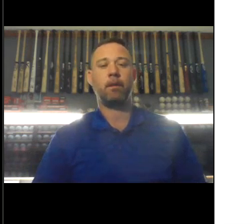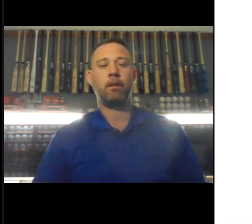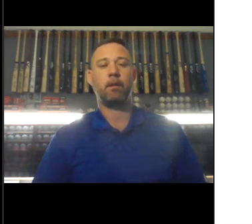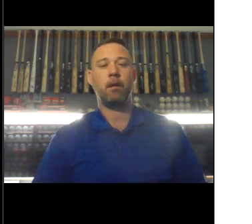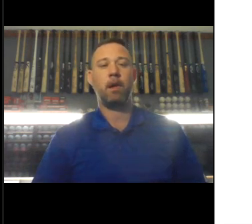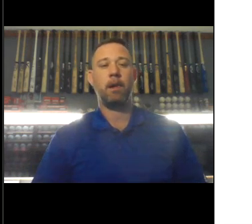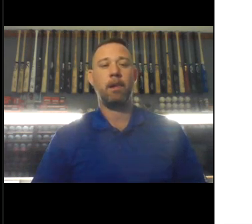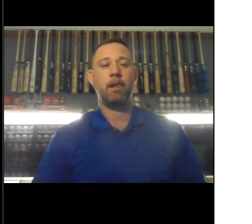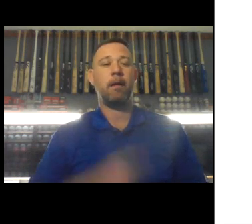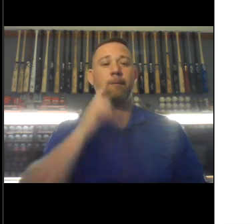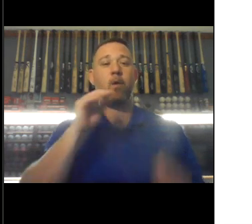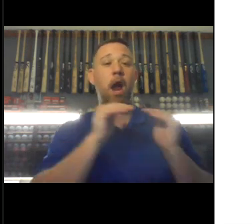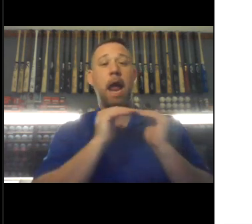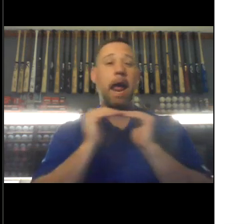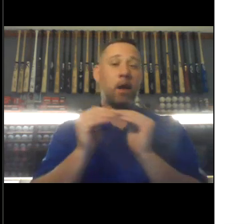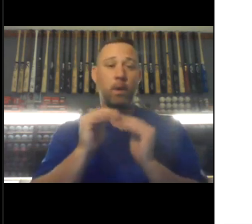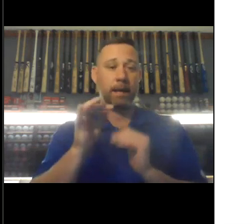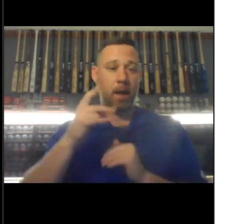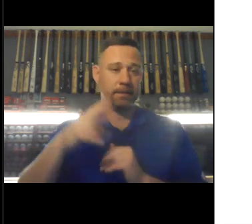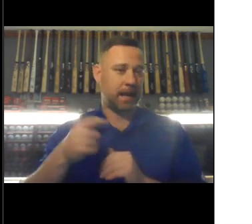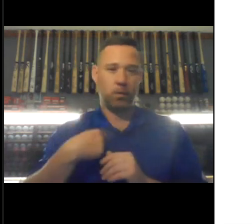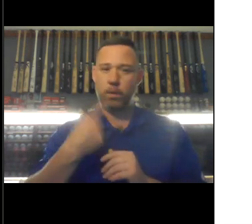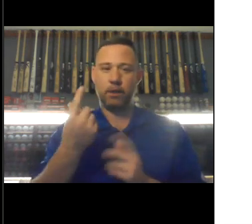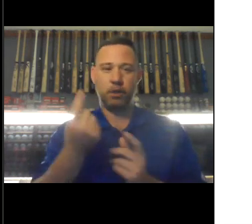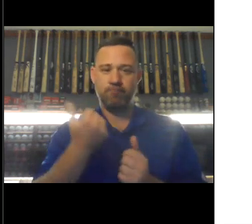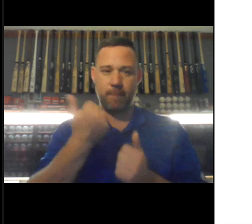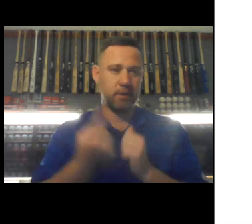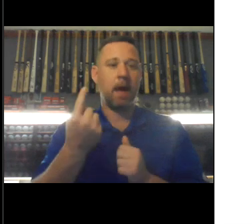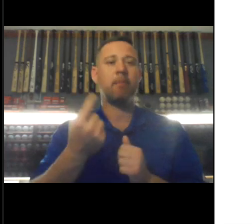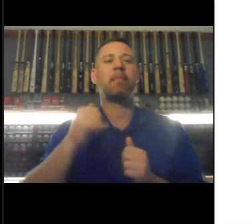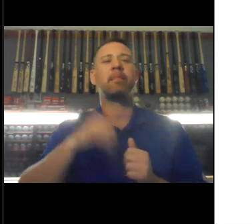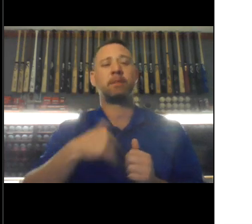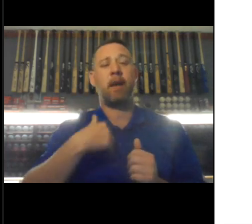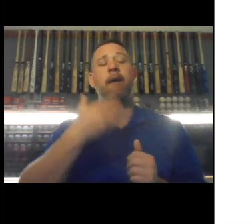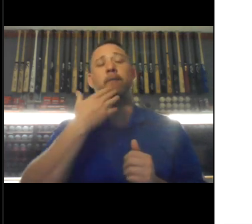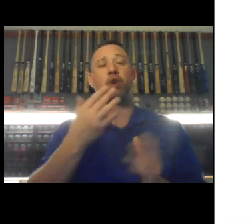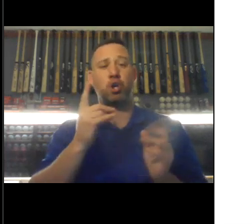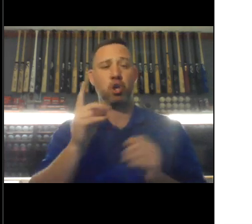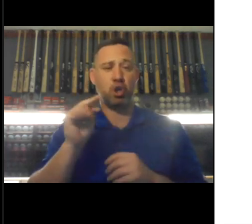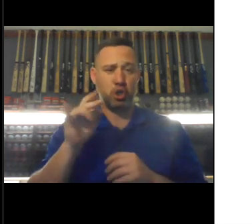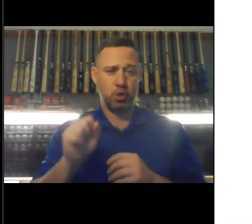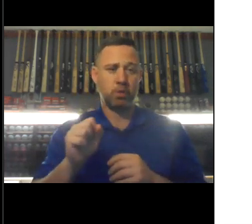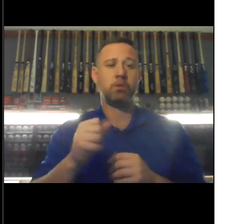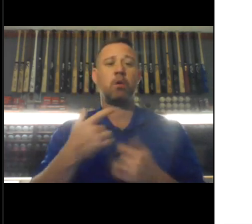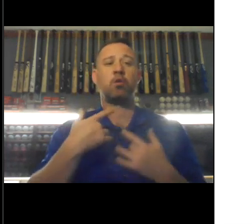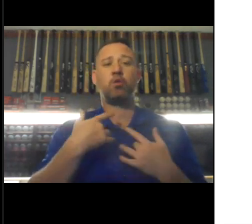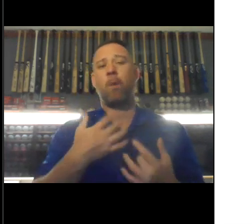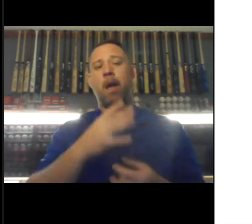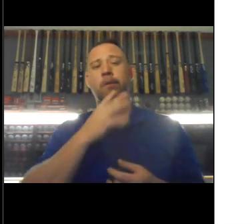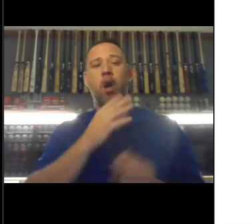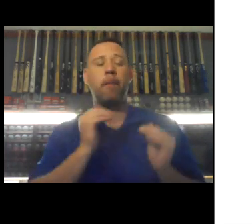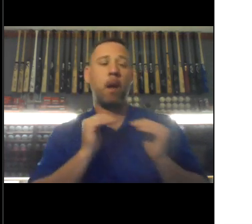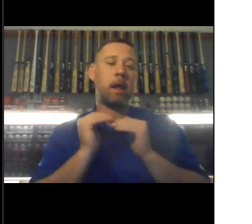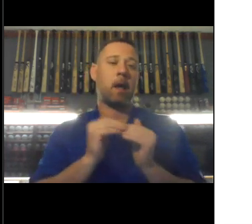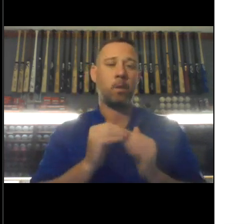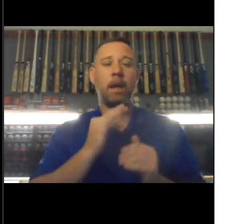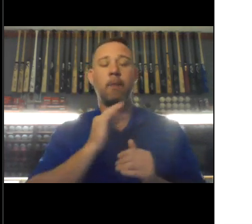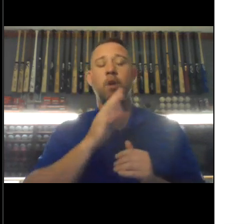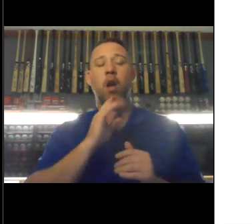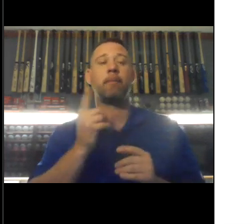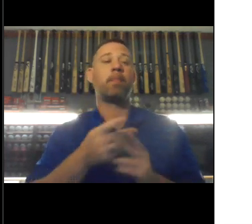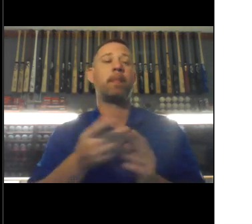For our equity update that we do every time, this time I have some really good news to celebrate. And so normally when I talk about equity, I'm talking about things we